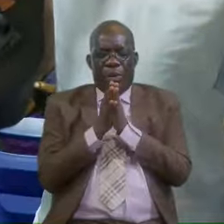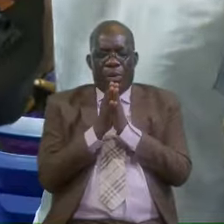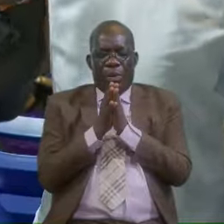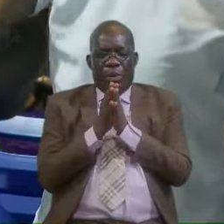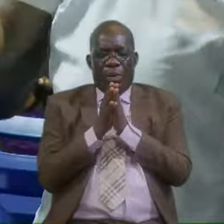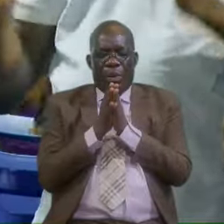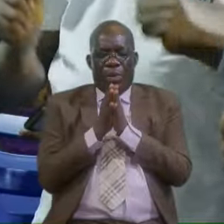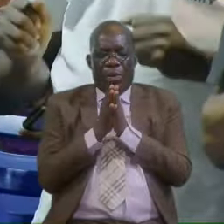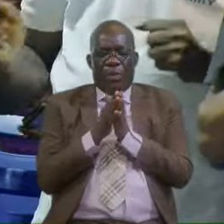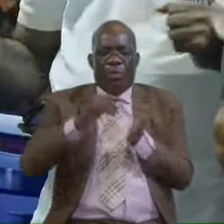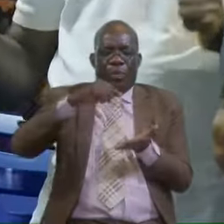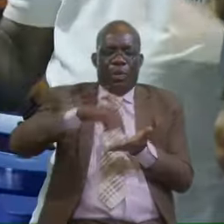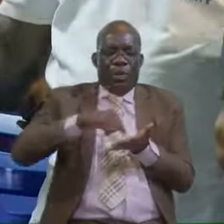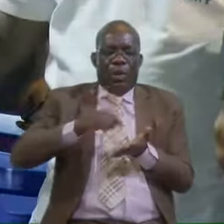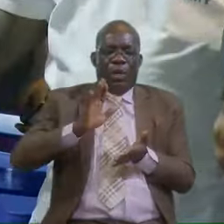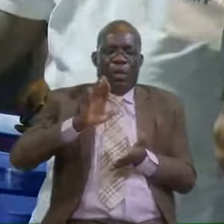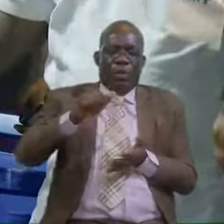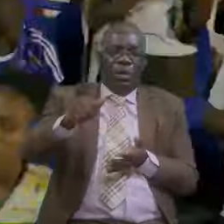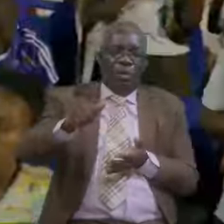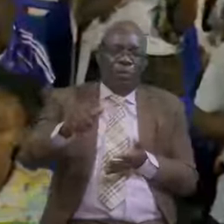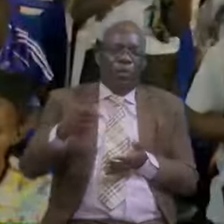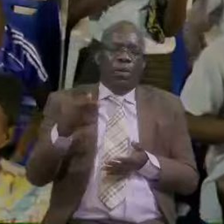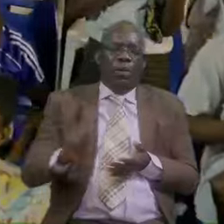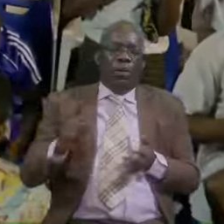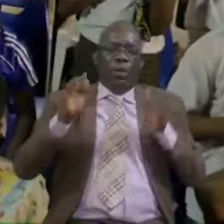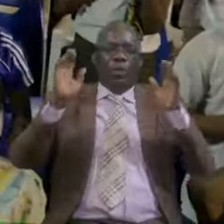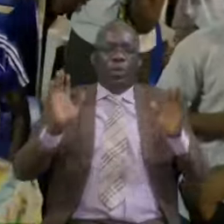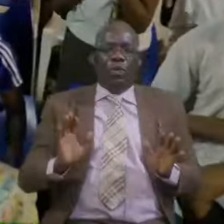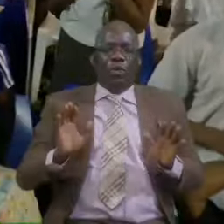Check up yourself. The miracle,